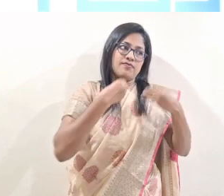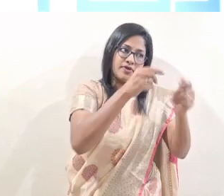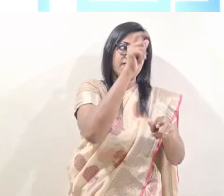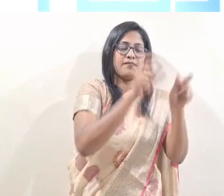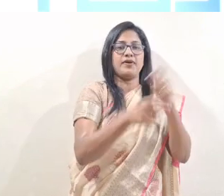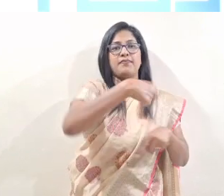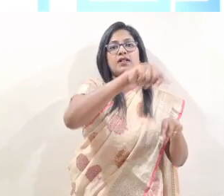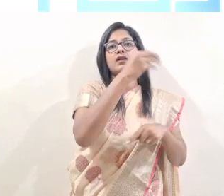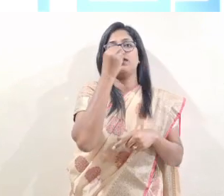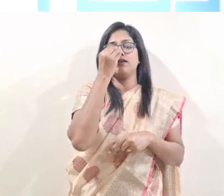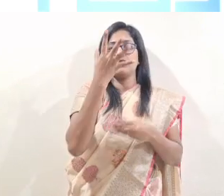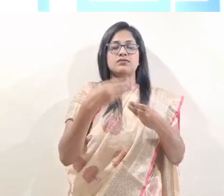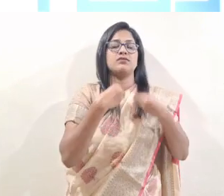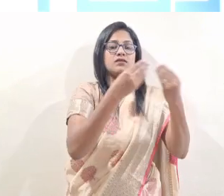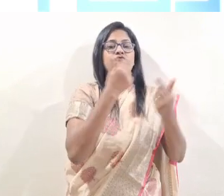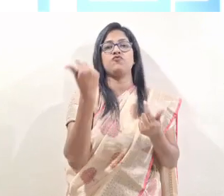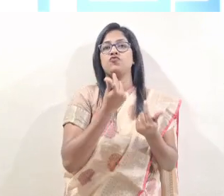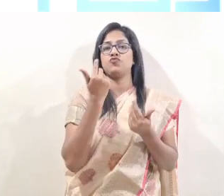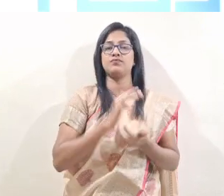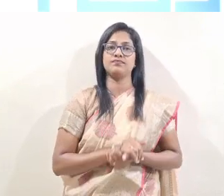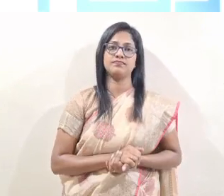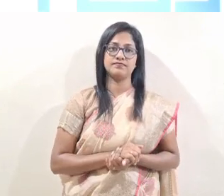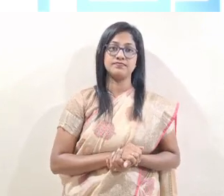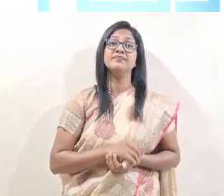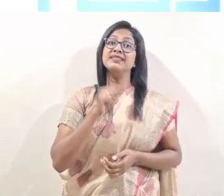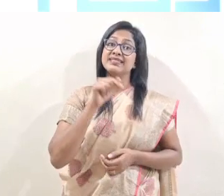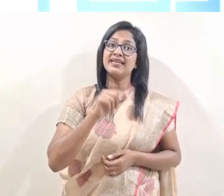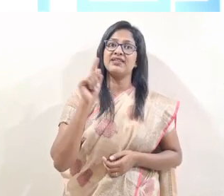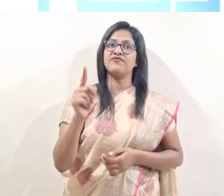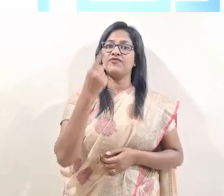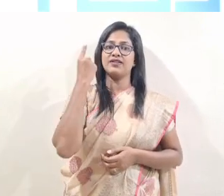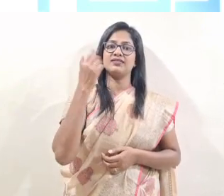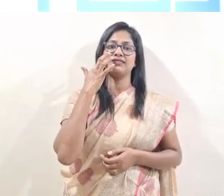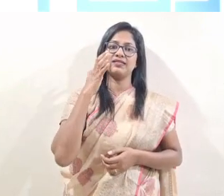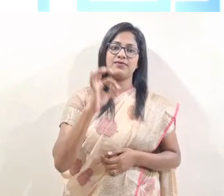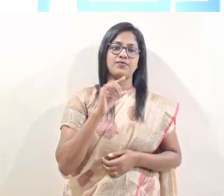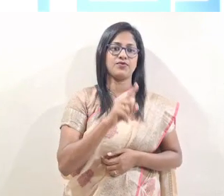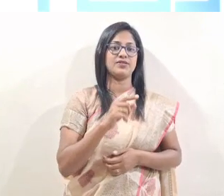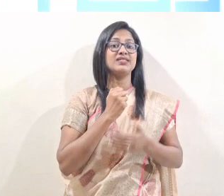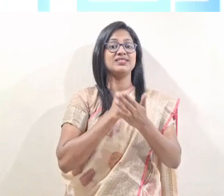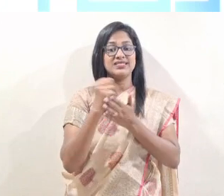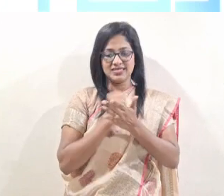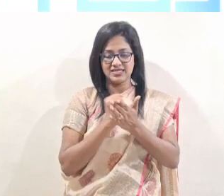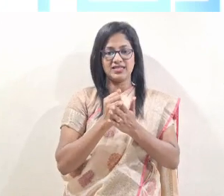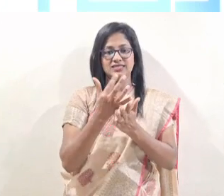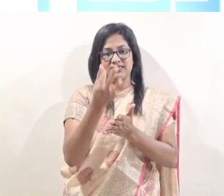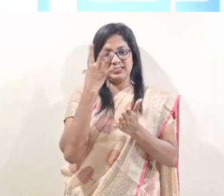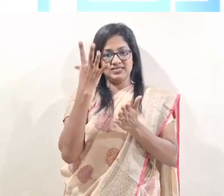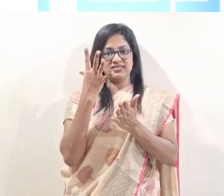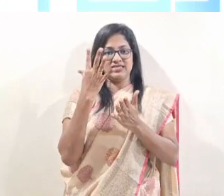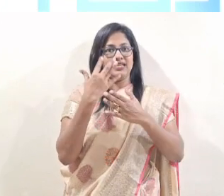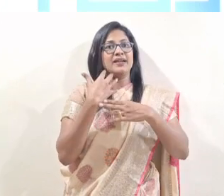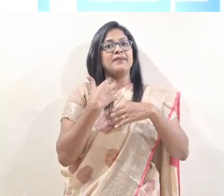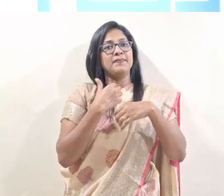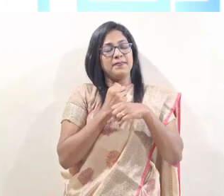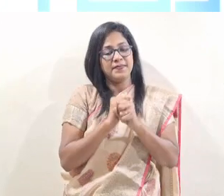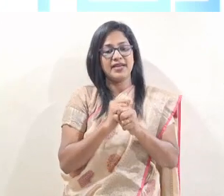more easy for them to use it. And I think that is the first thing that we have to do when we are trying to build a